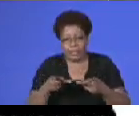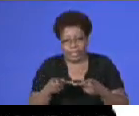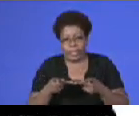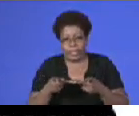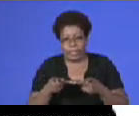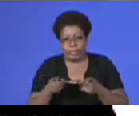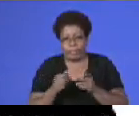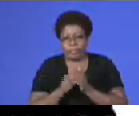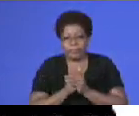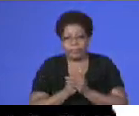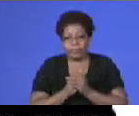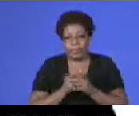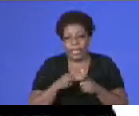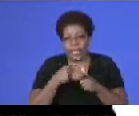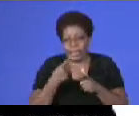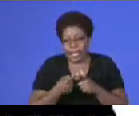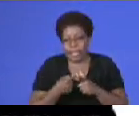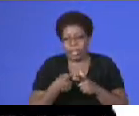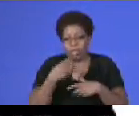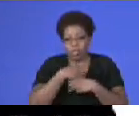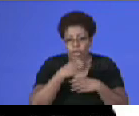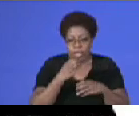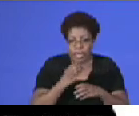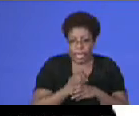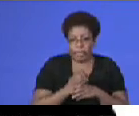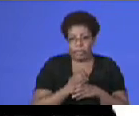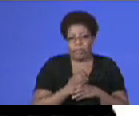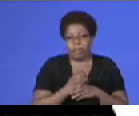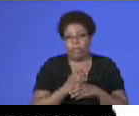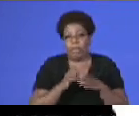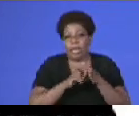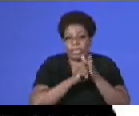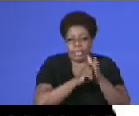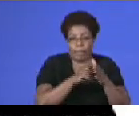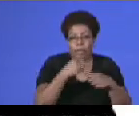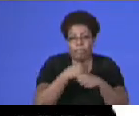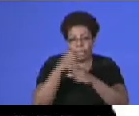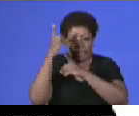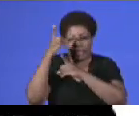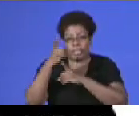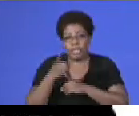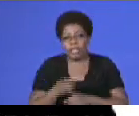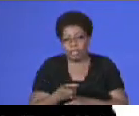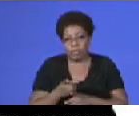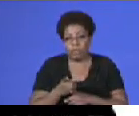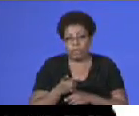off guard. And then we would create models, make determination that, okay, when we